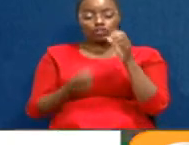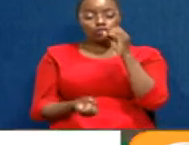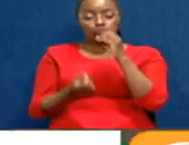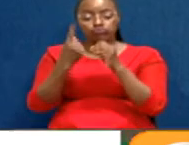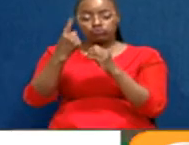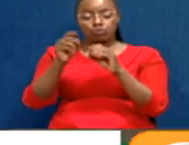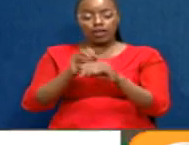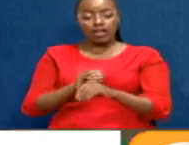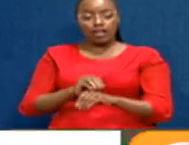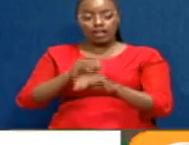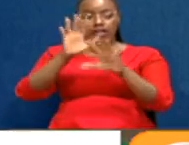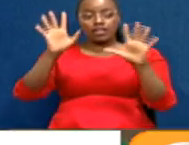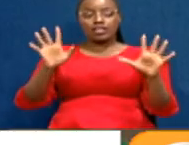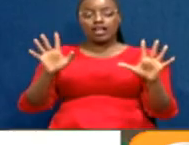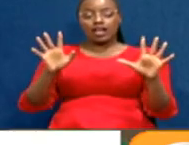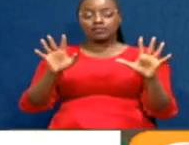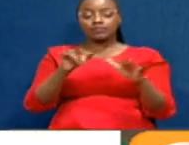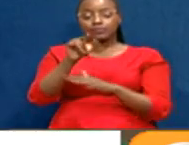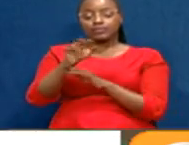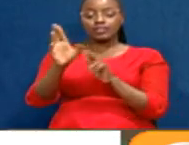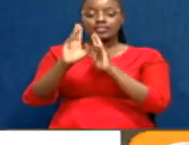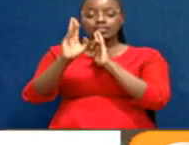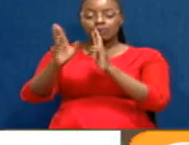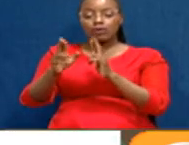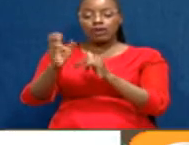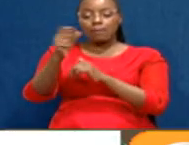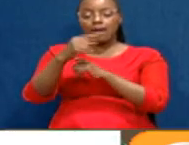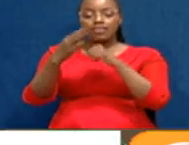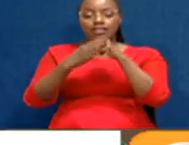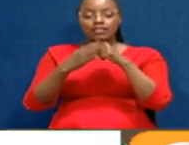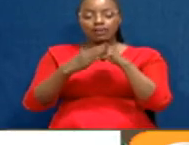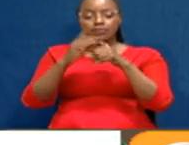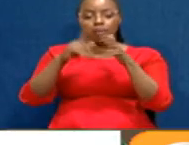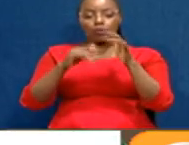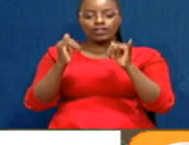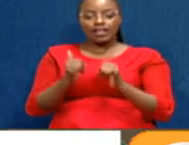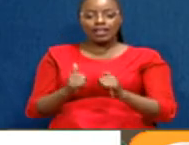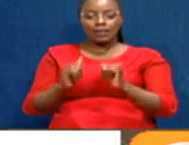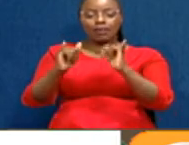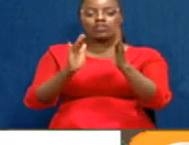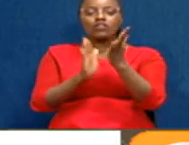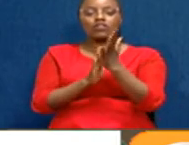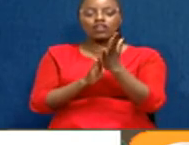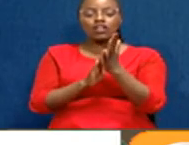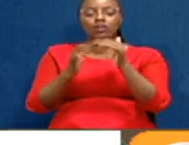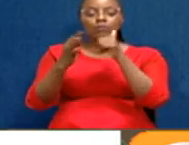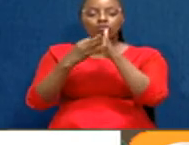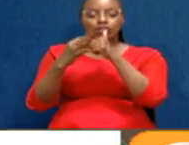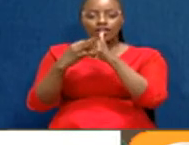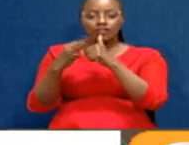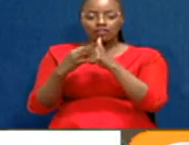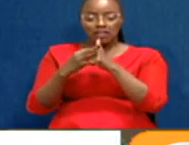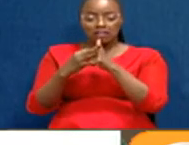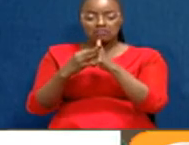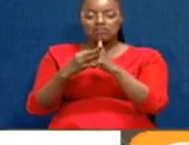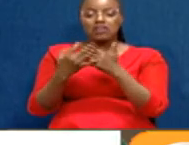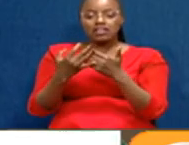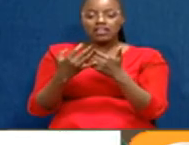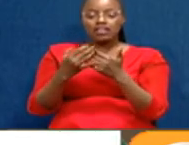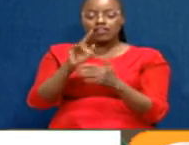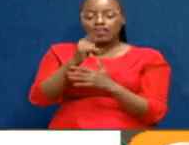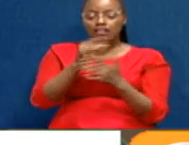clear of this report in September will be the implementation of Recommendation 8